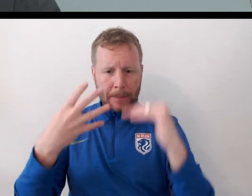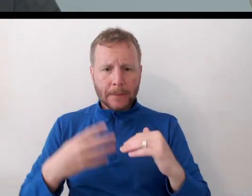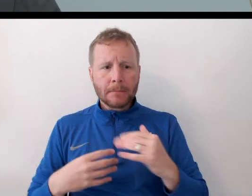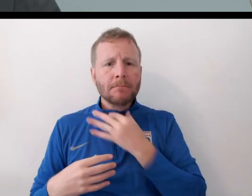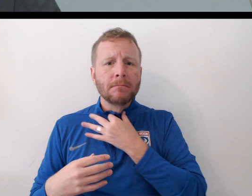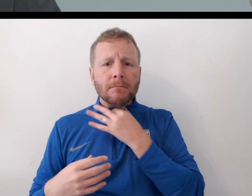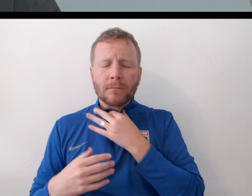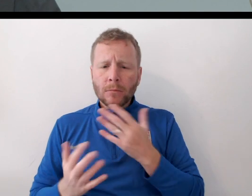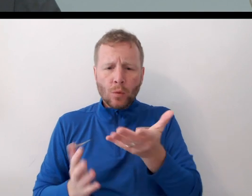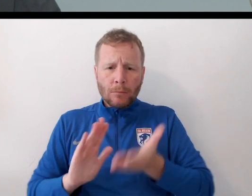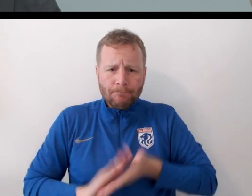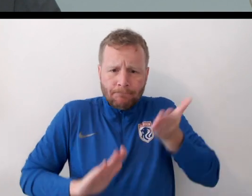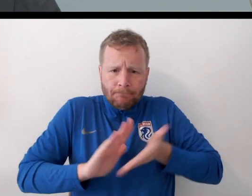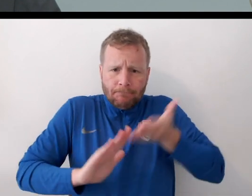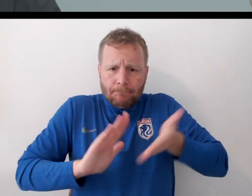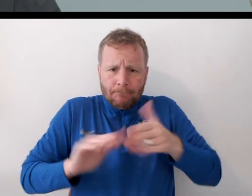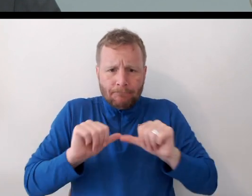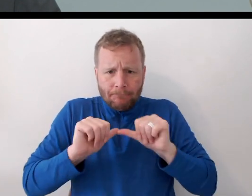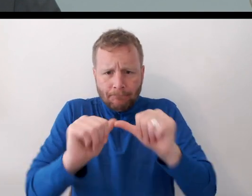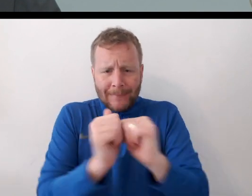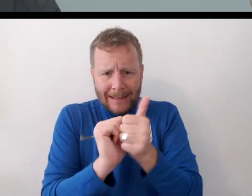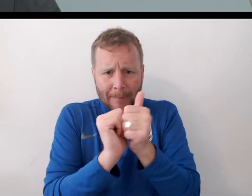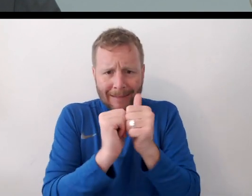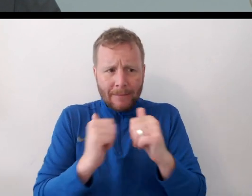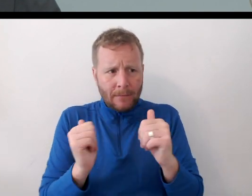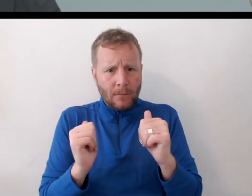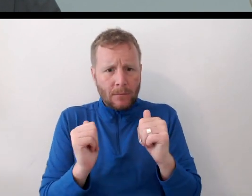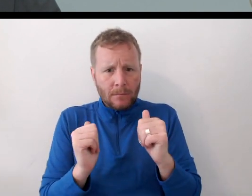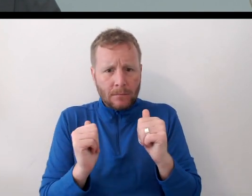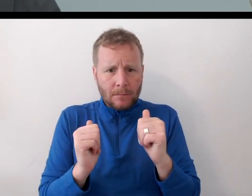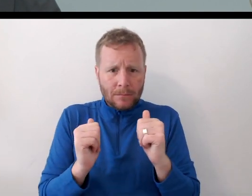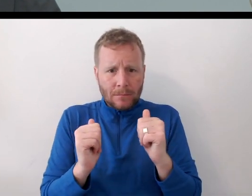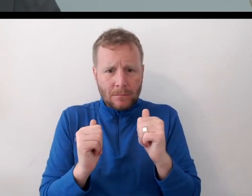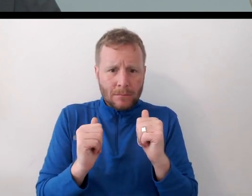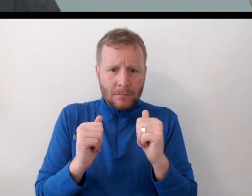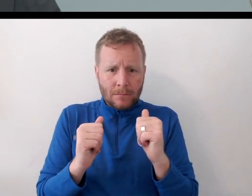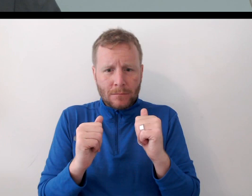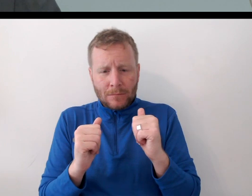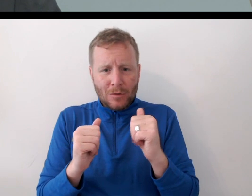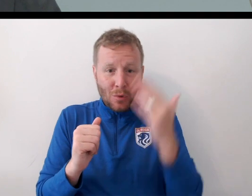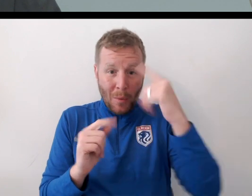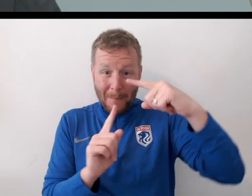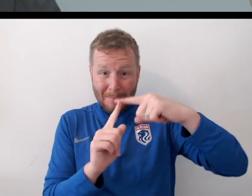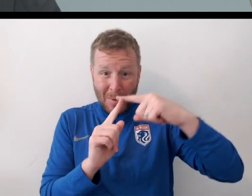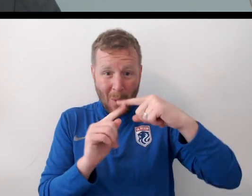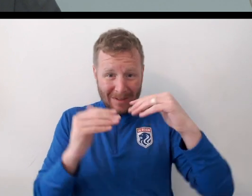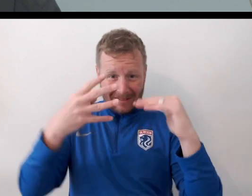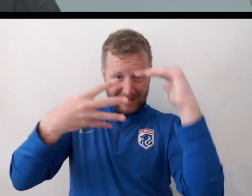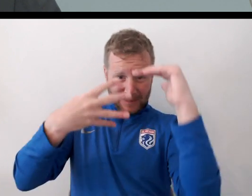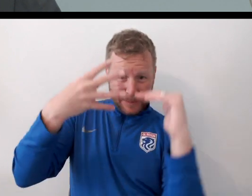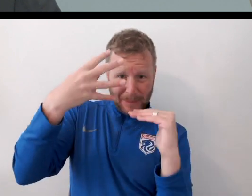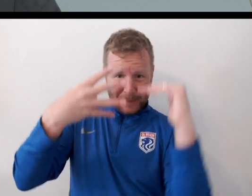think fuels the drive to stay competitive with being like marginal points